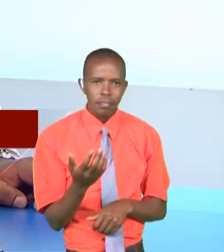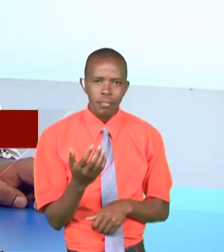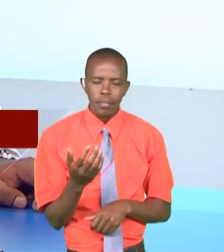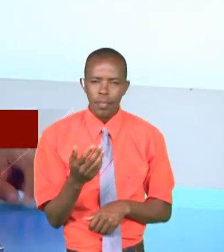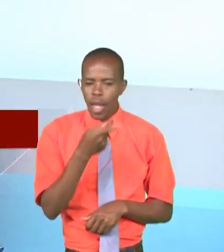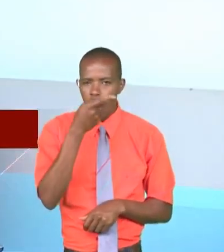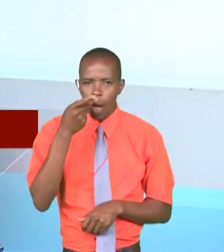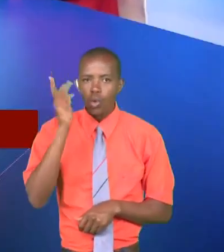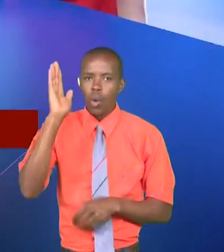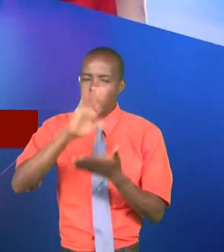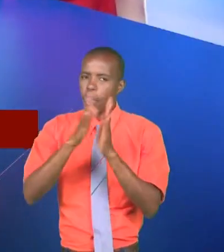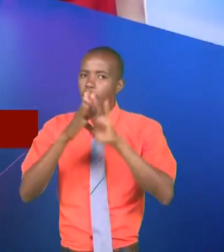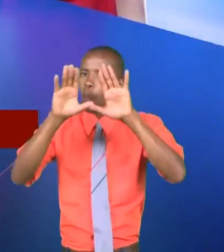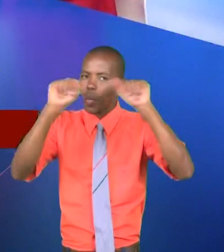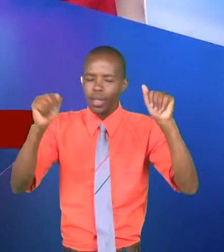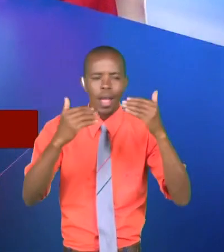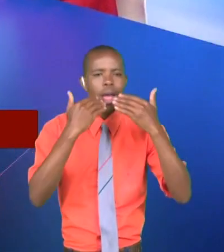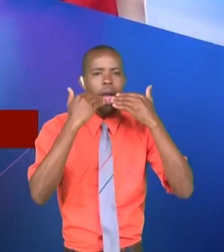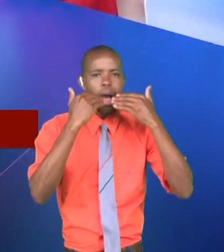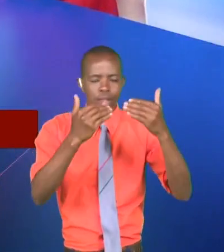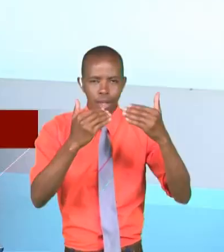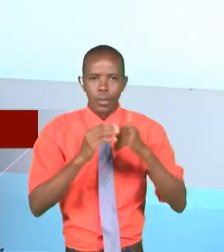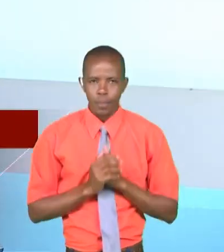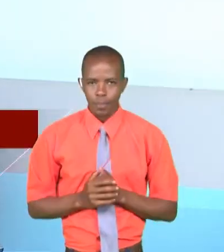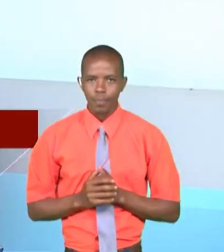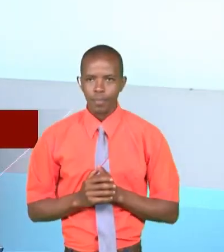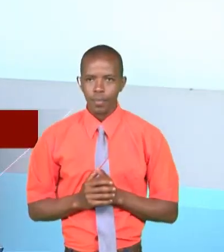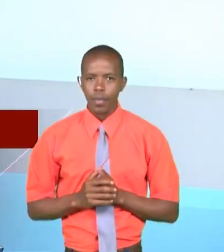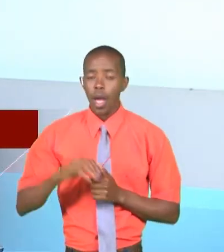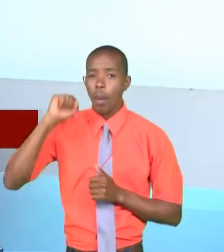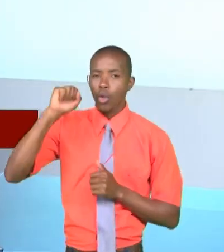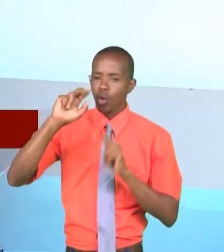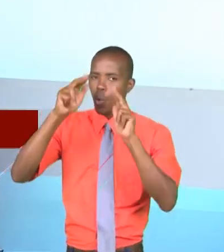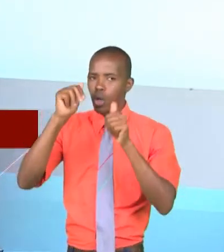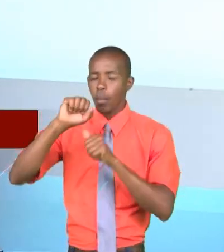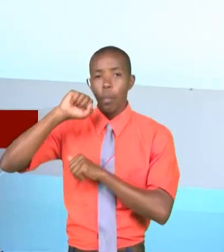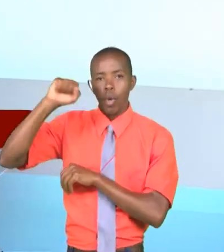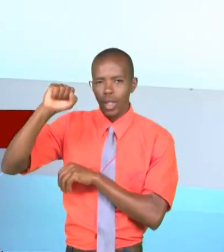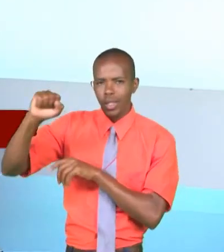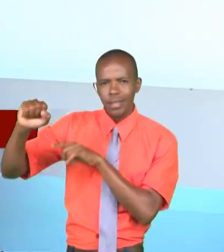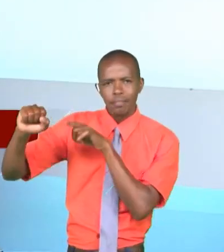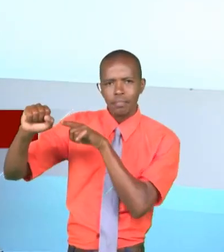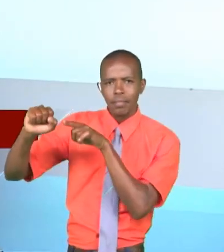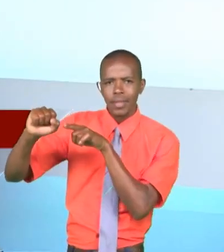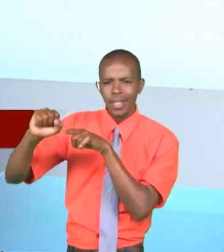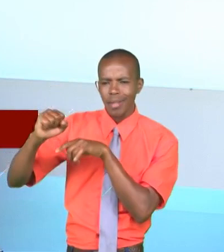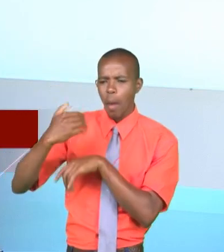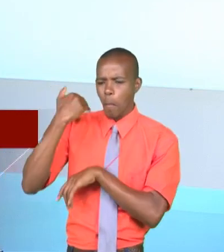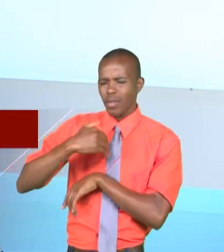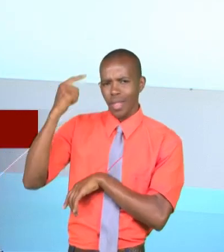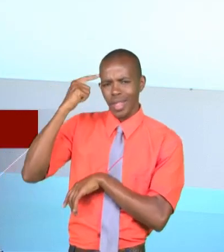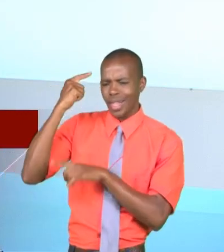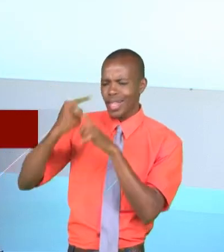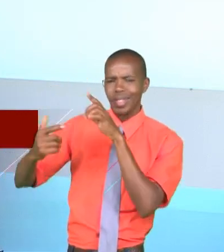Kalonzo will be the president of this. Thank you. Thank you, gentlemen. Thank you. Political quote of the day. Politics, it seems to me, for